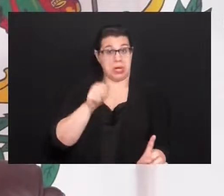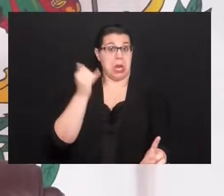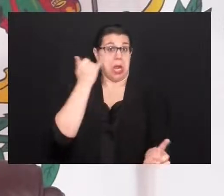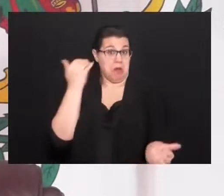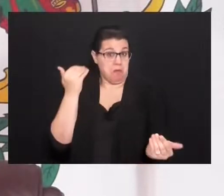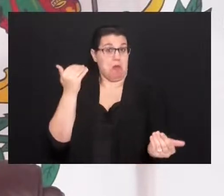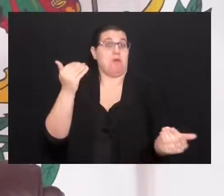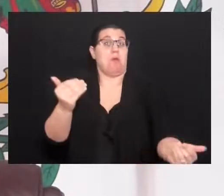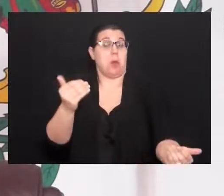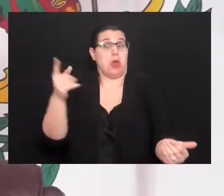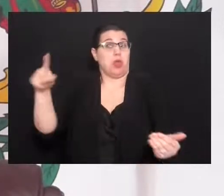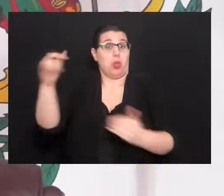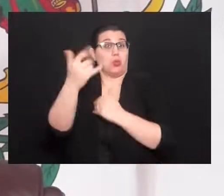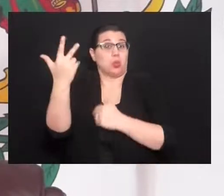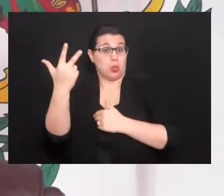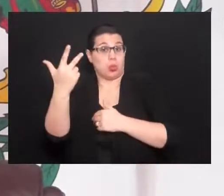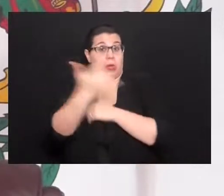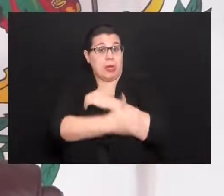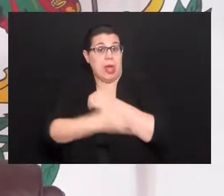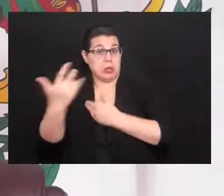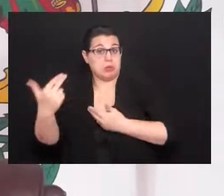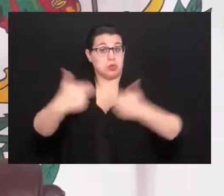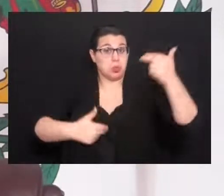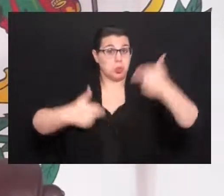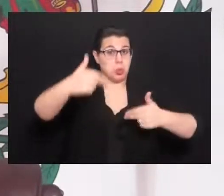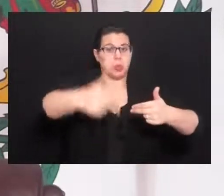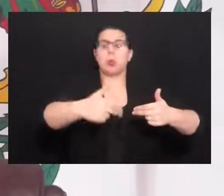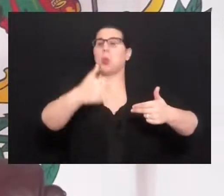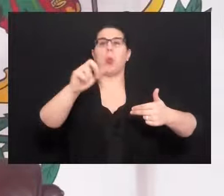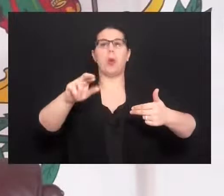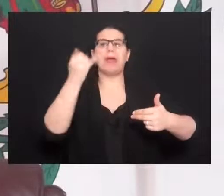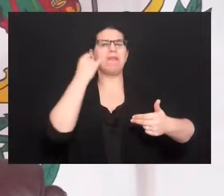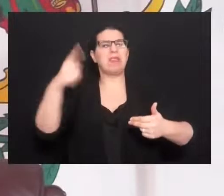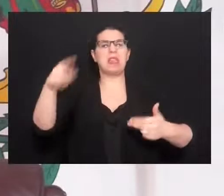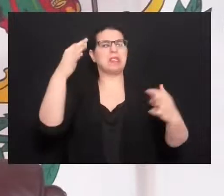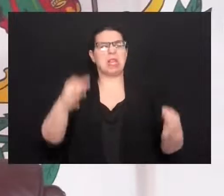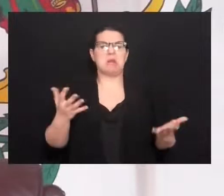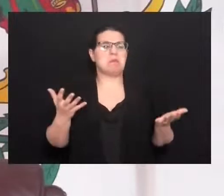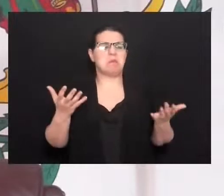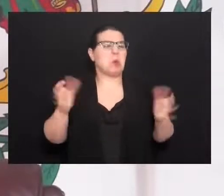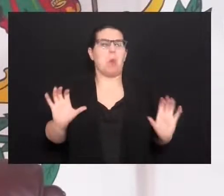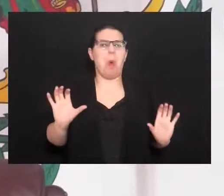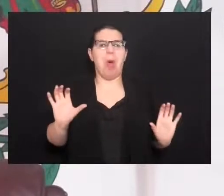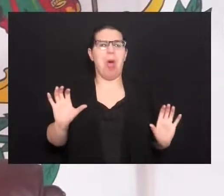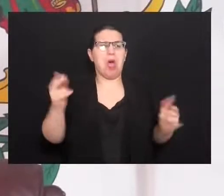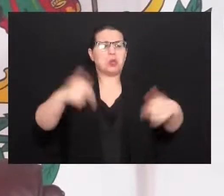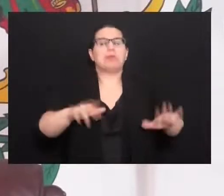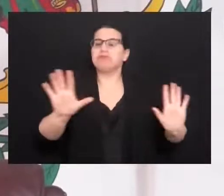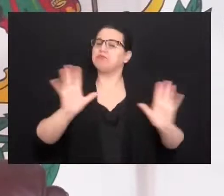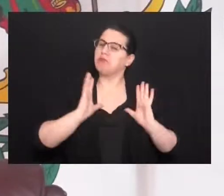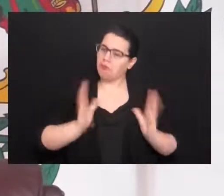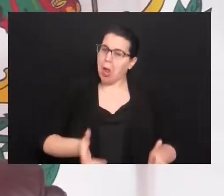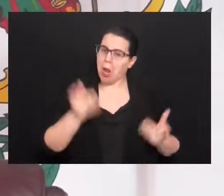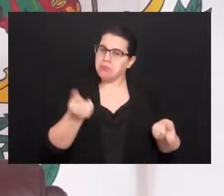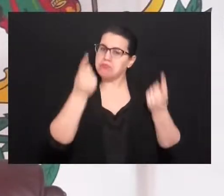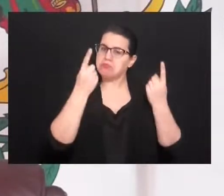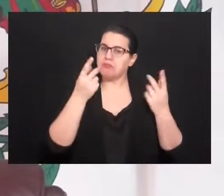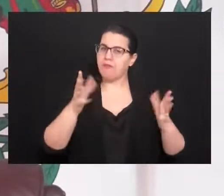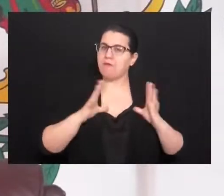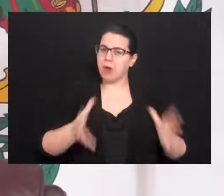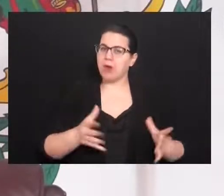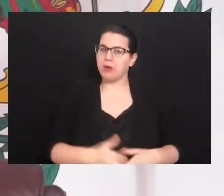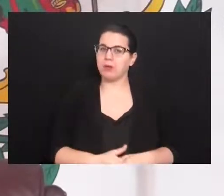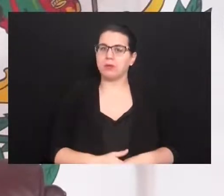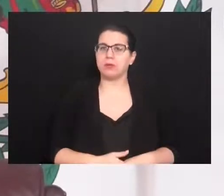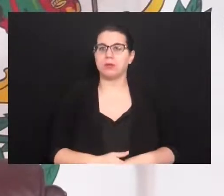folks from those counties decide, no, they really don't want to do this or whatever it may be, that's fine. That's absolutely fine. I know